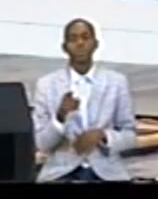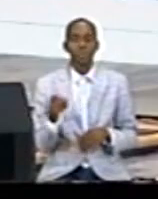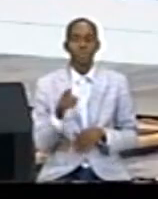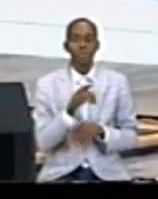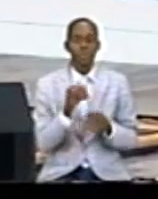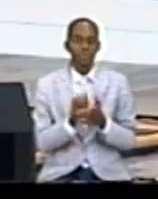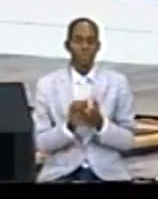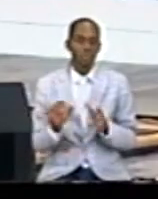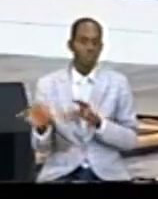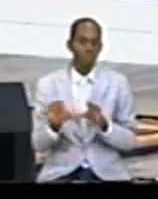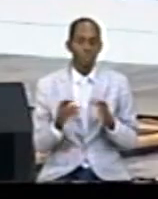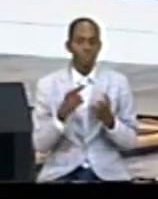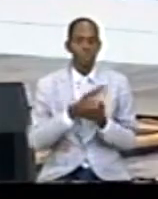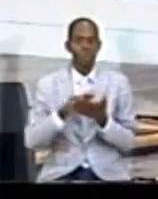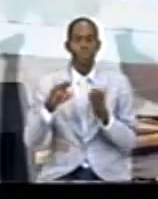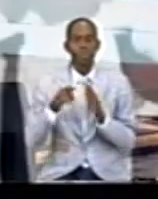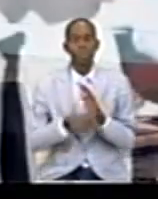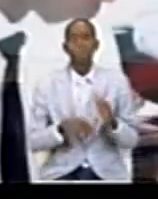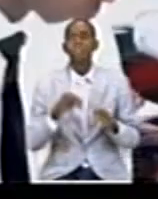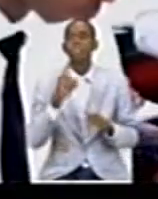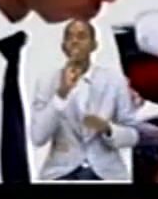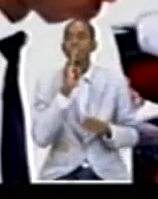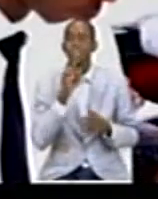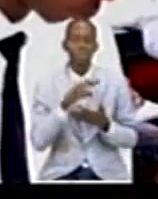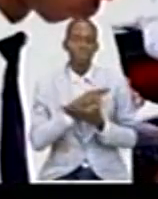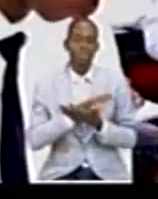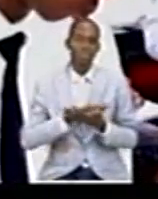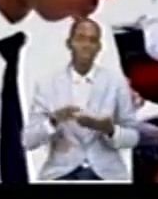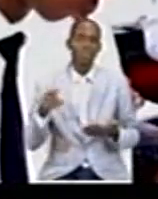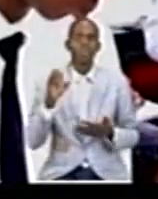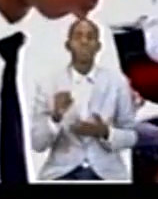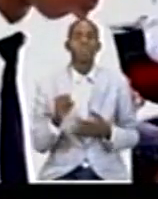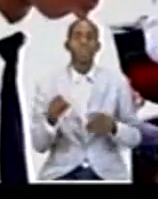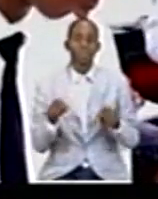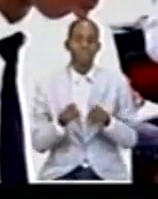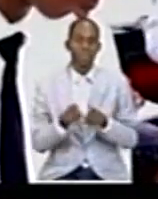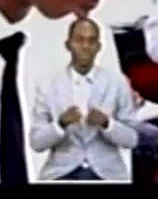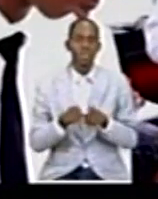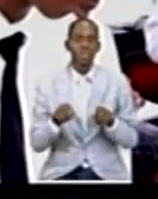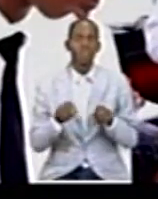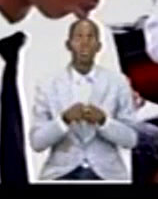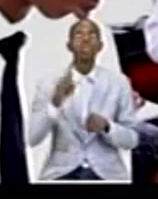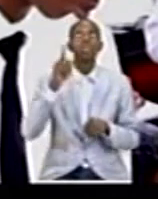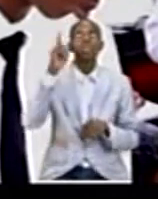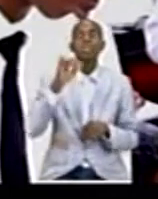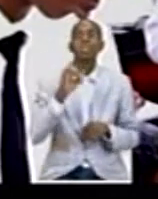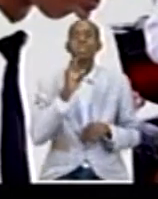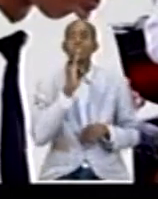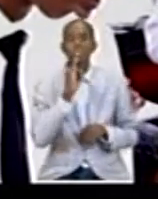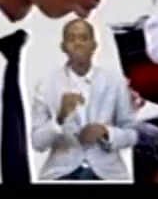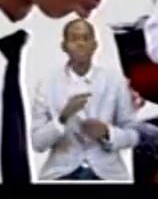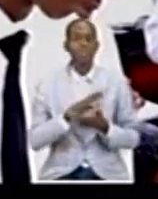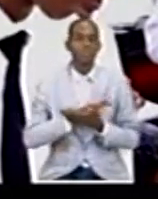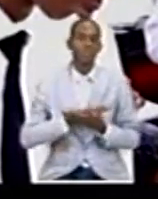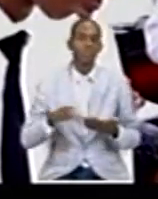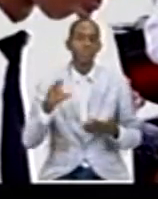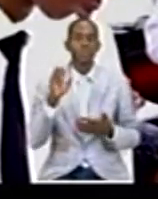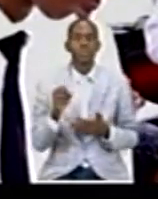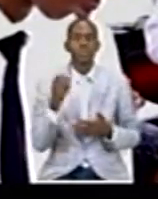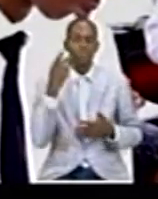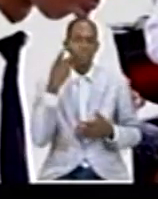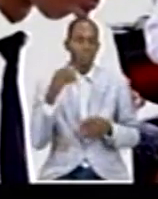doeth righteousness is righteous, even as he is righteous. Look at